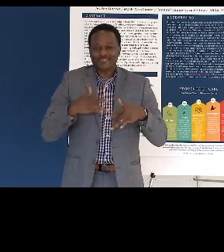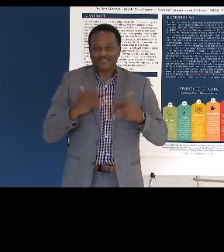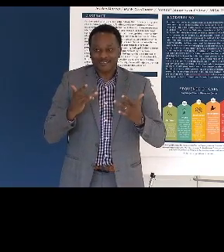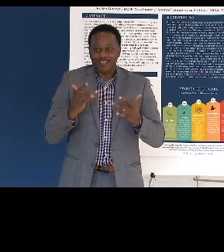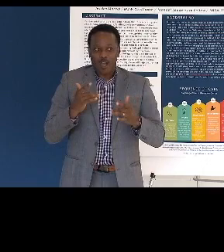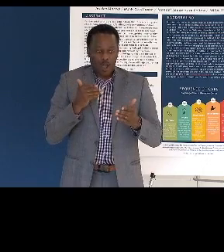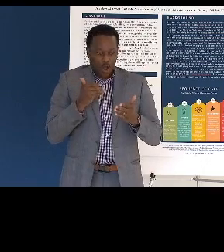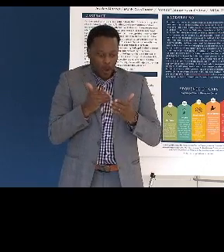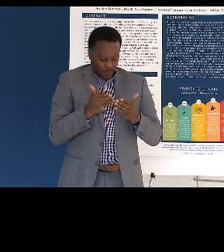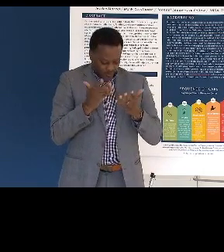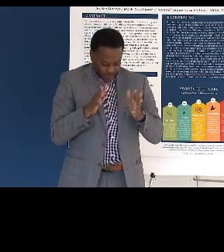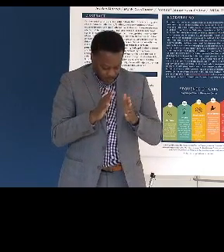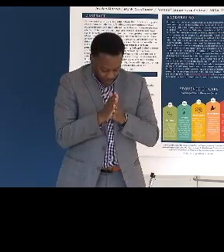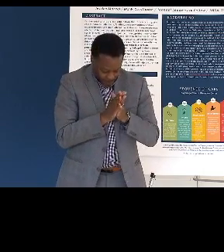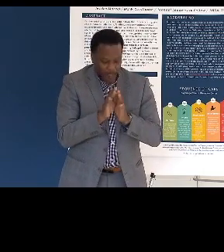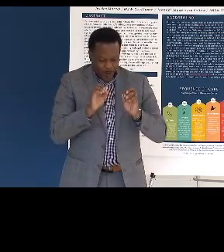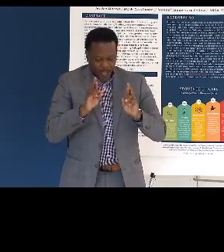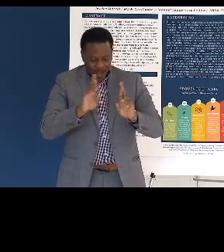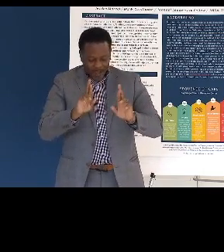almost there. I'd